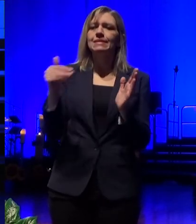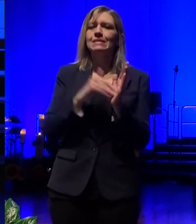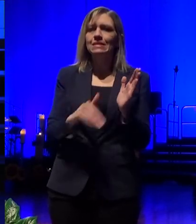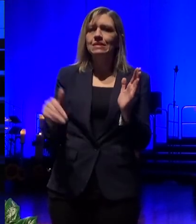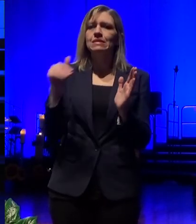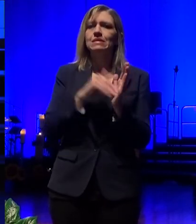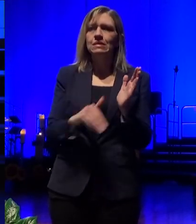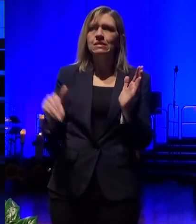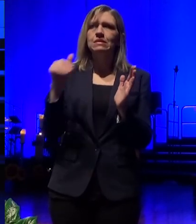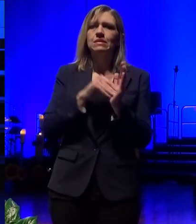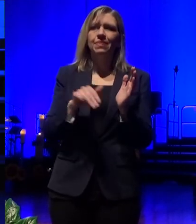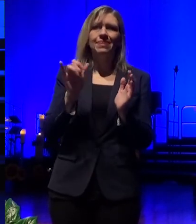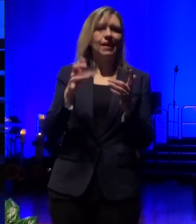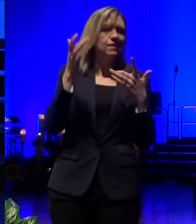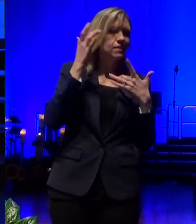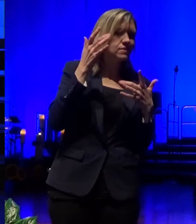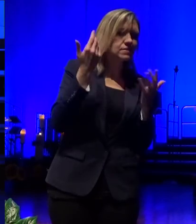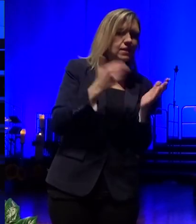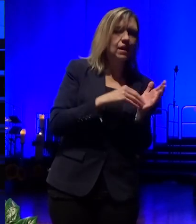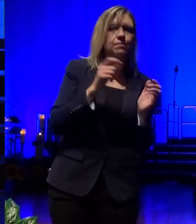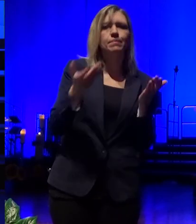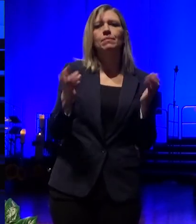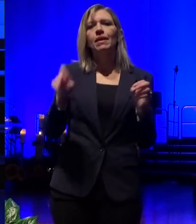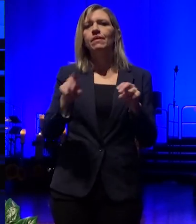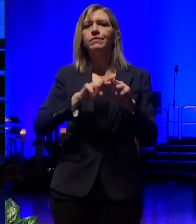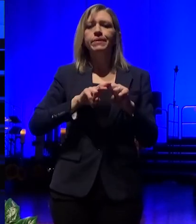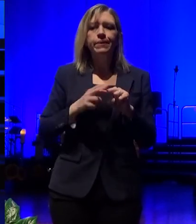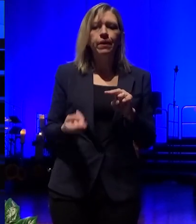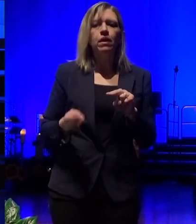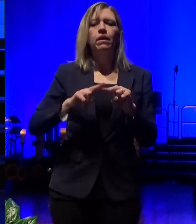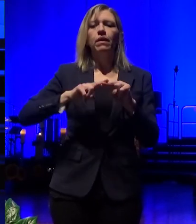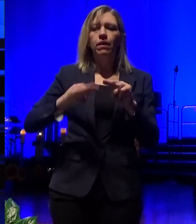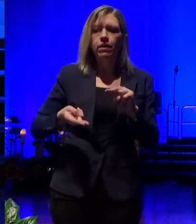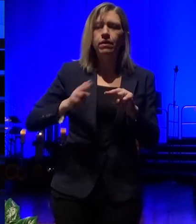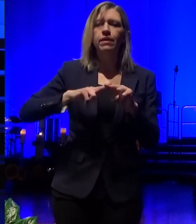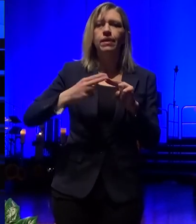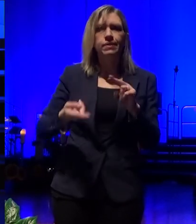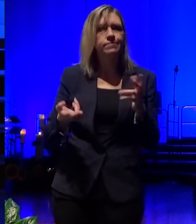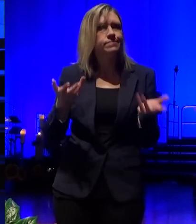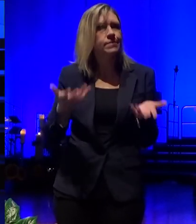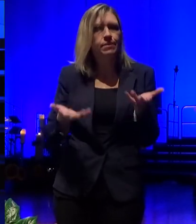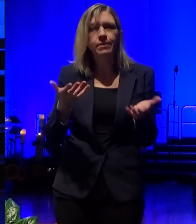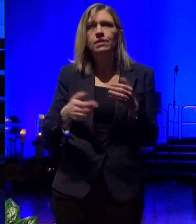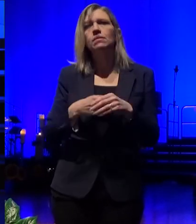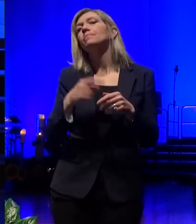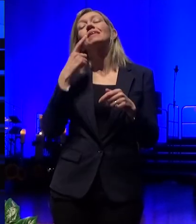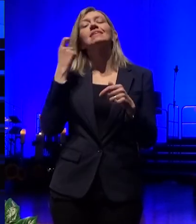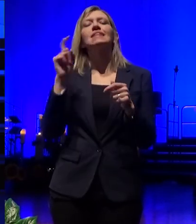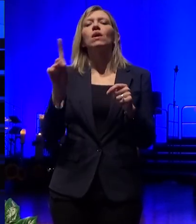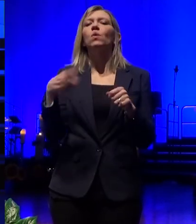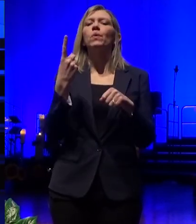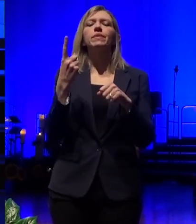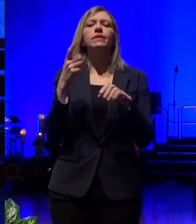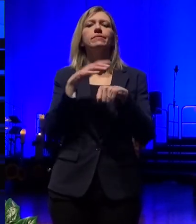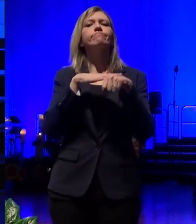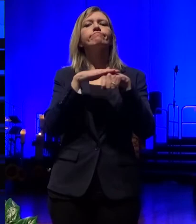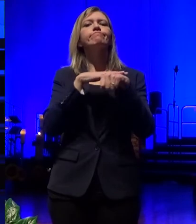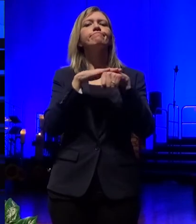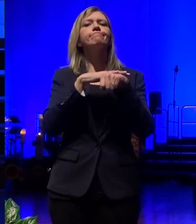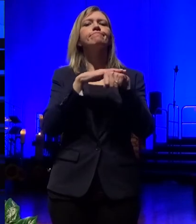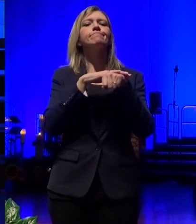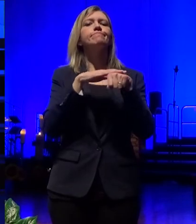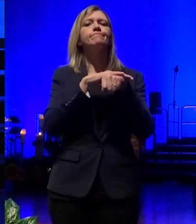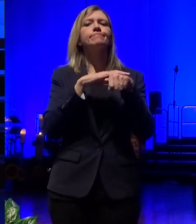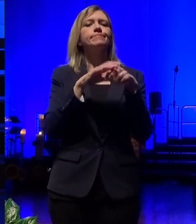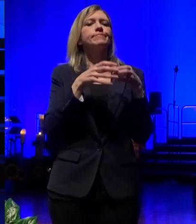and deal with that illness again. I might have to lose those 5 pounds all over again because all I did was dance in the realm of the